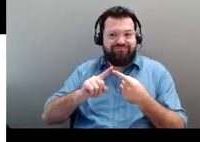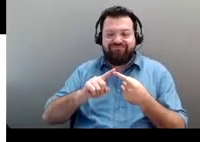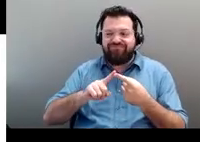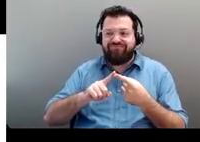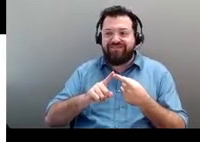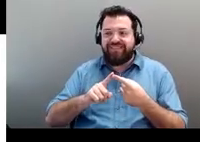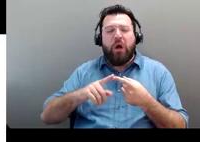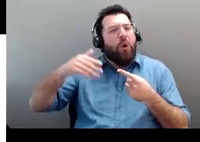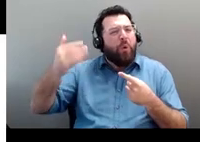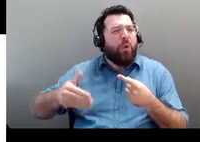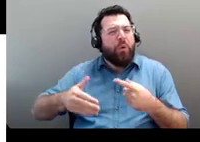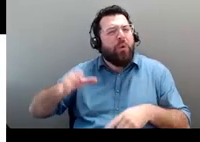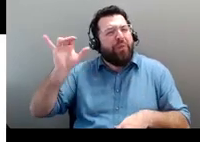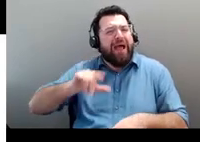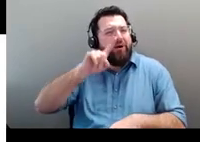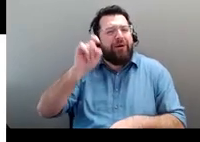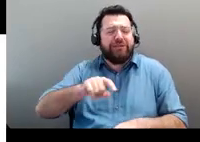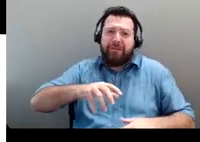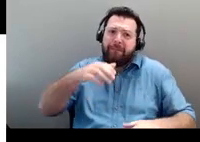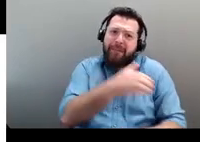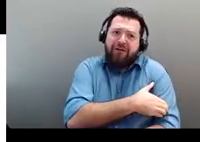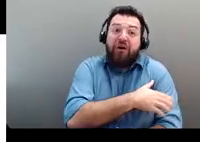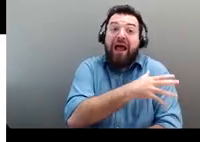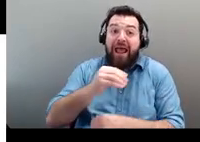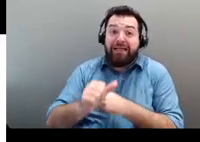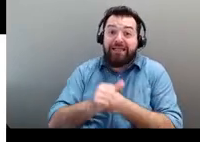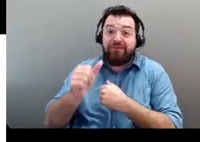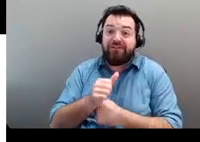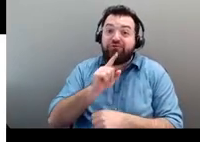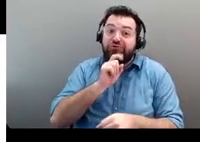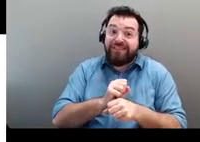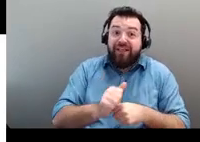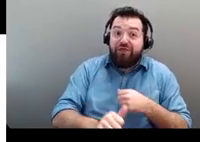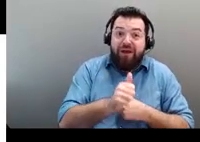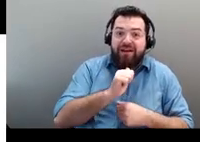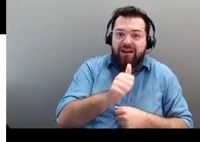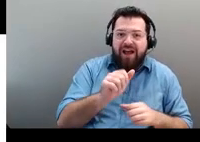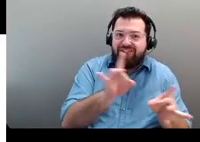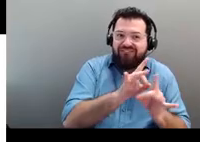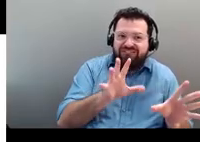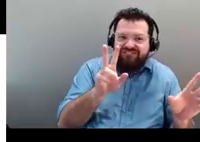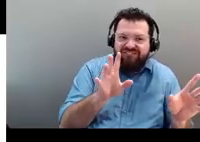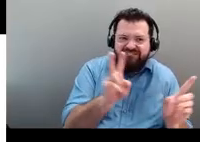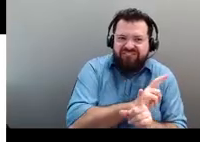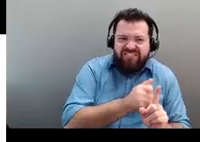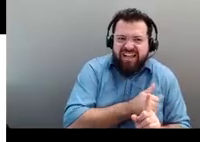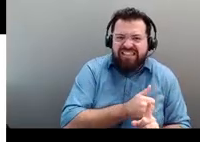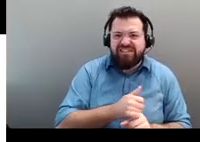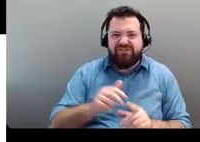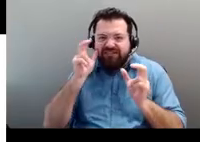that question is powerful and dangerous because the real threat wouldn't look like violence or obvious evil. It would look like